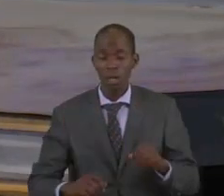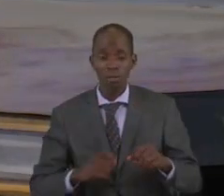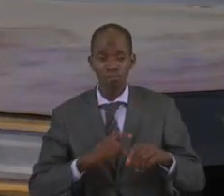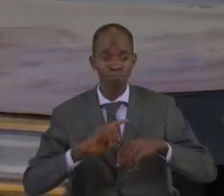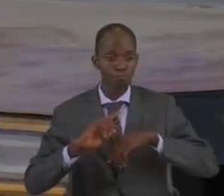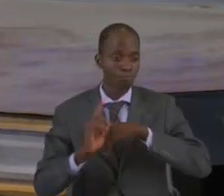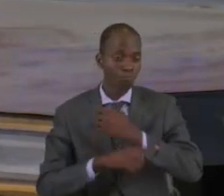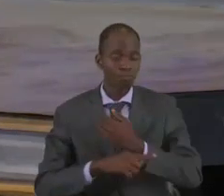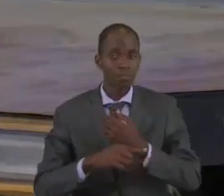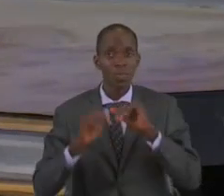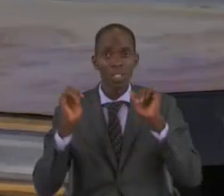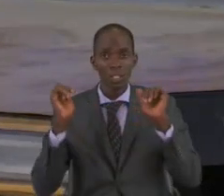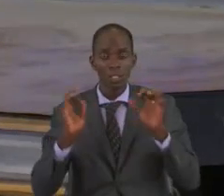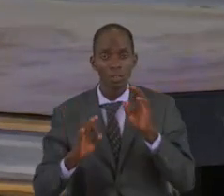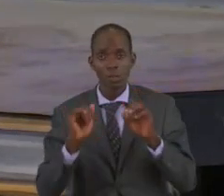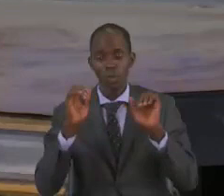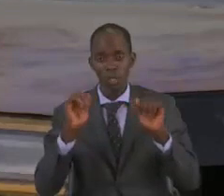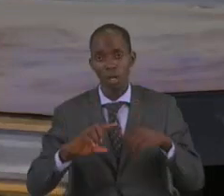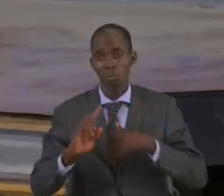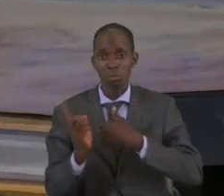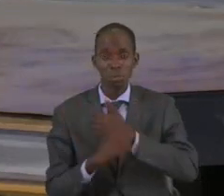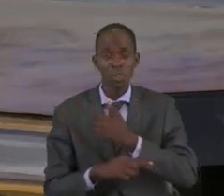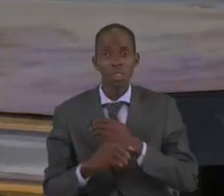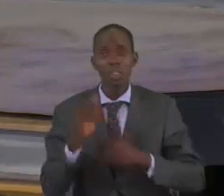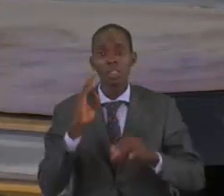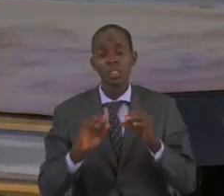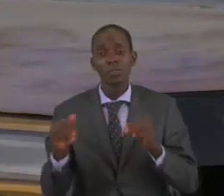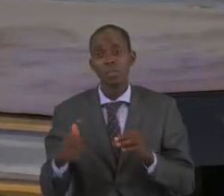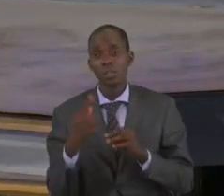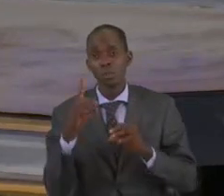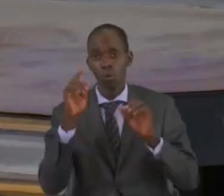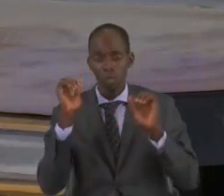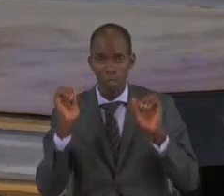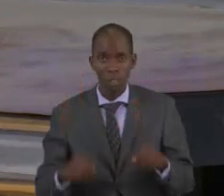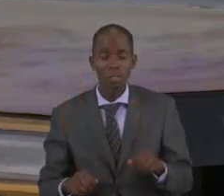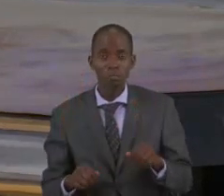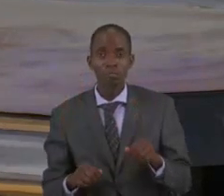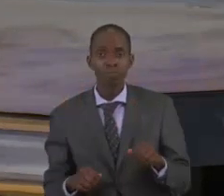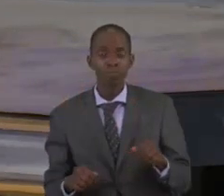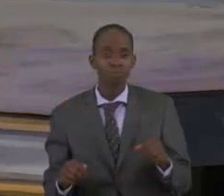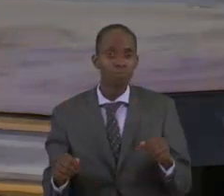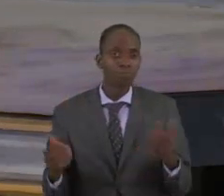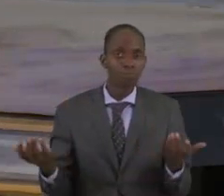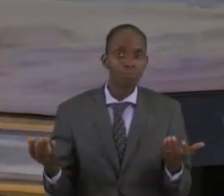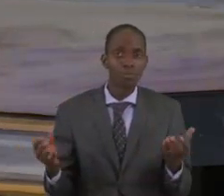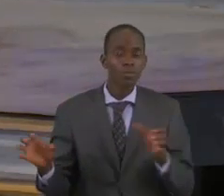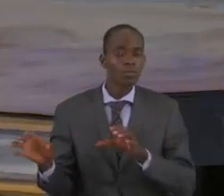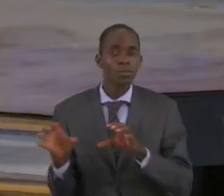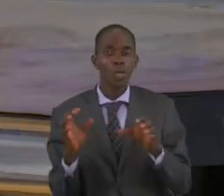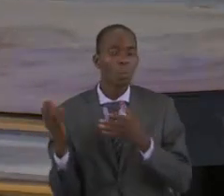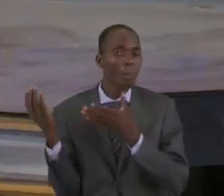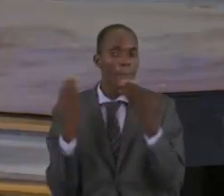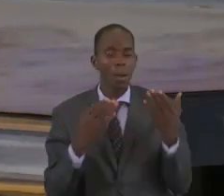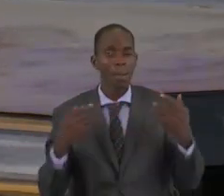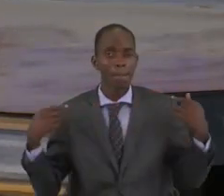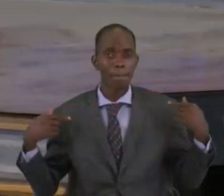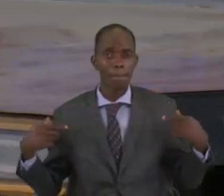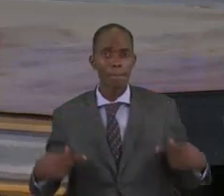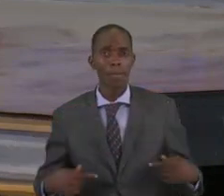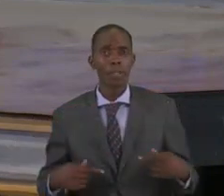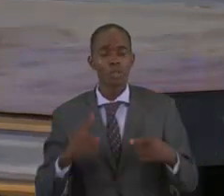if anyone can punish, if anyone can be violent, if anyone can cause pain